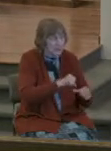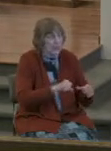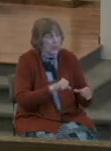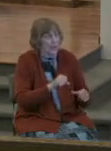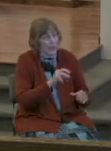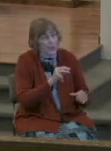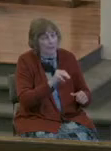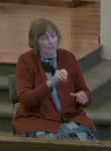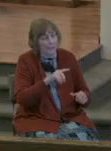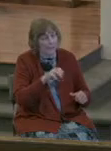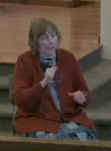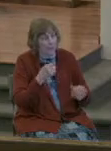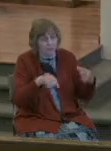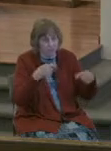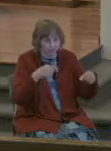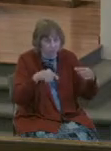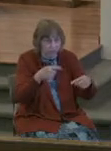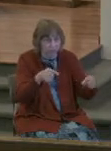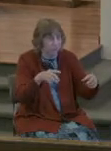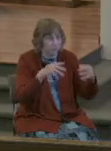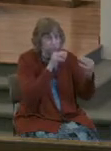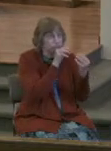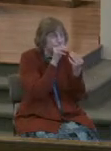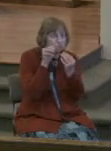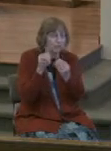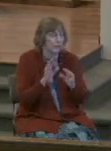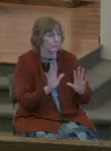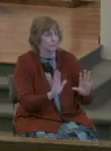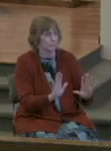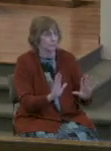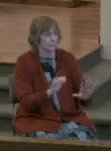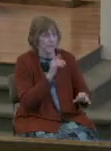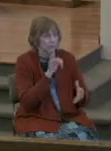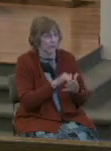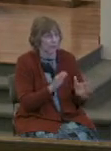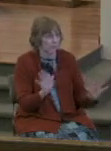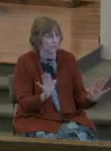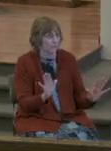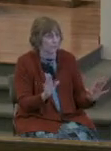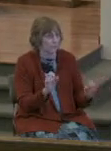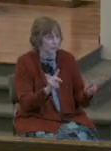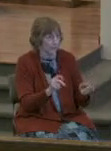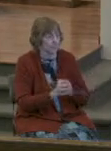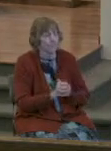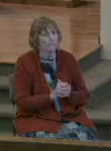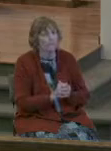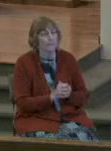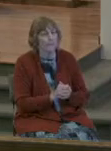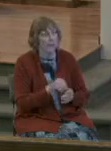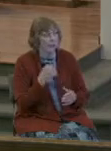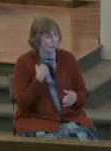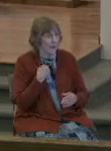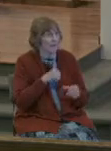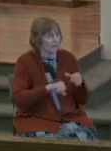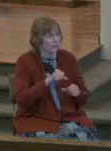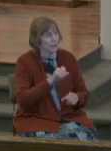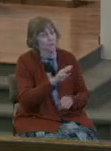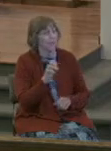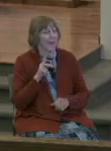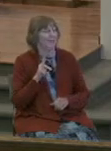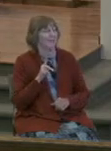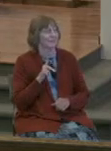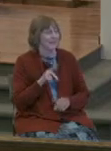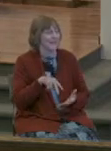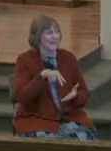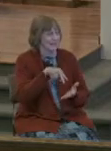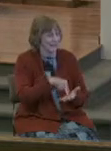making rants and raves like some do. We shouldn't be doing that, okay? We've got each other's backs. Let's stand on the